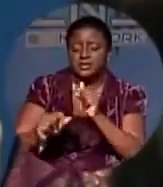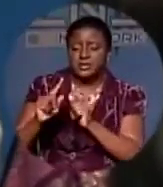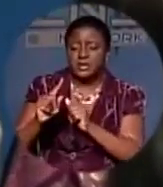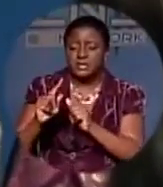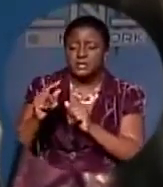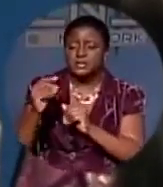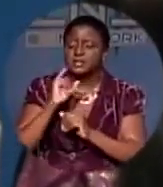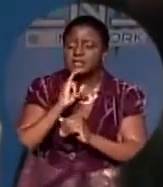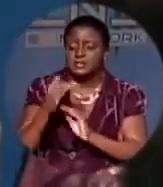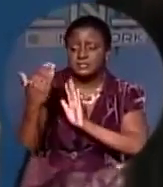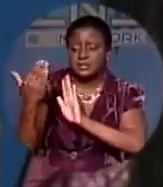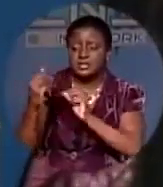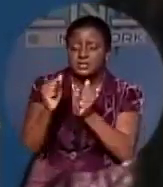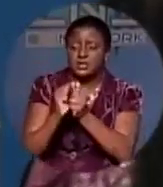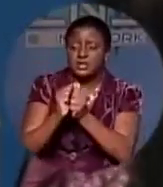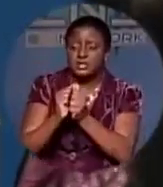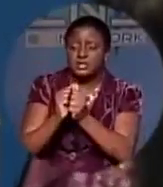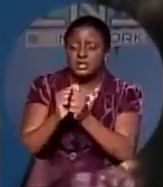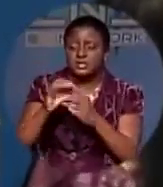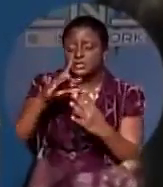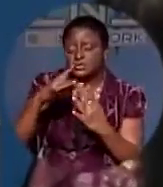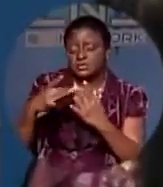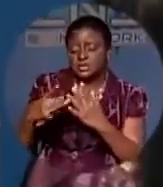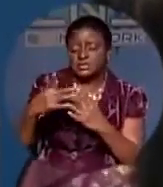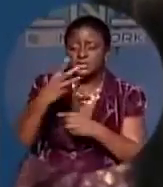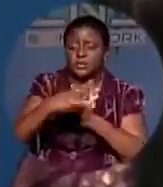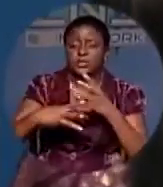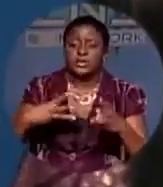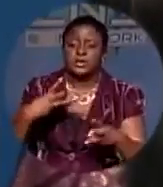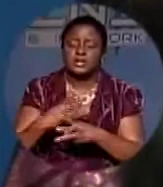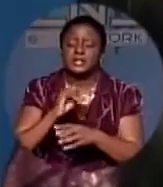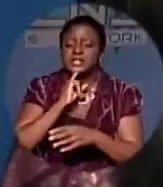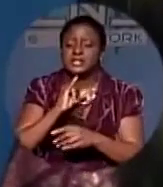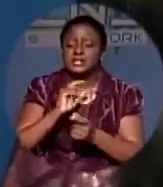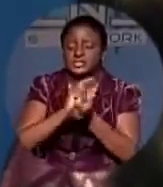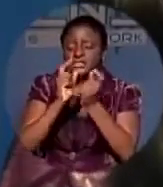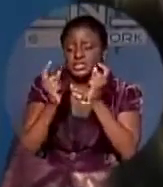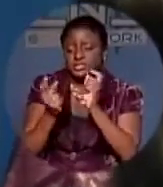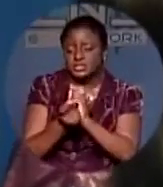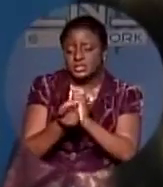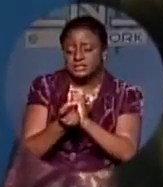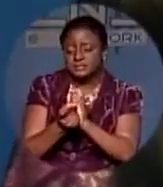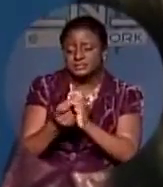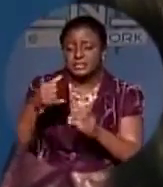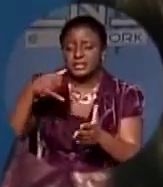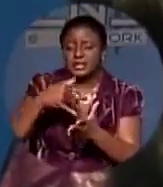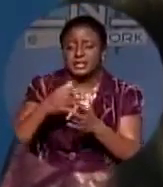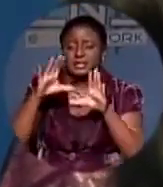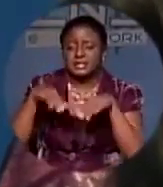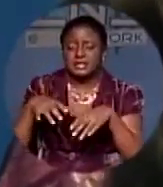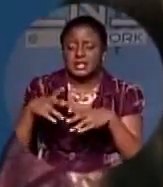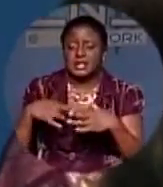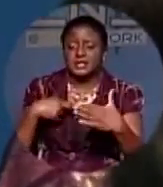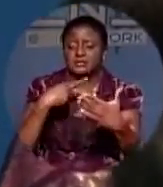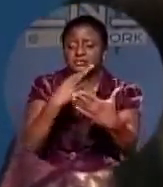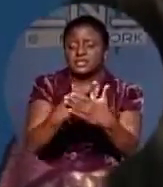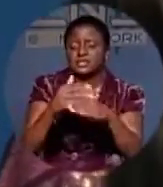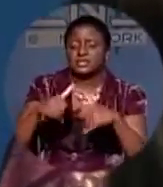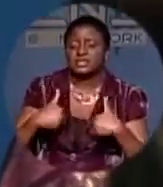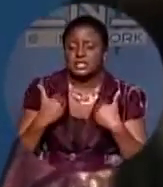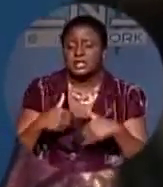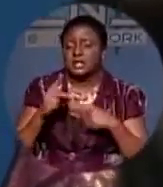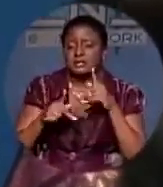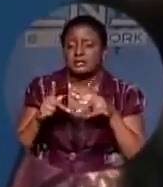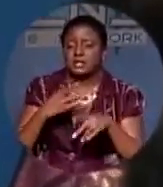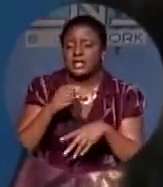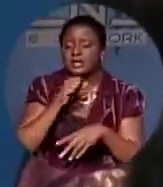faced with choices. You know, the world is changing, and I think it can reach young people as well as an older audience, because as long as you're here on the